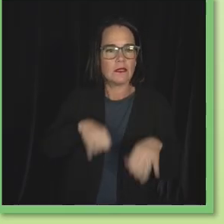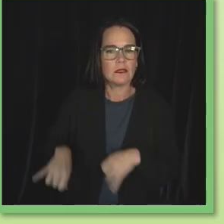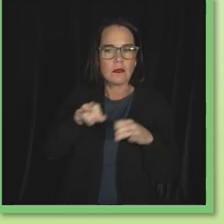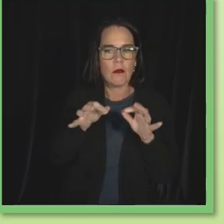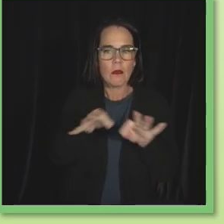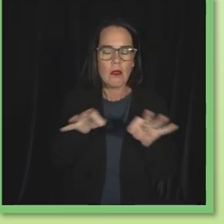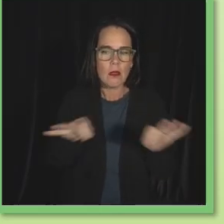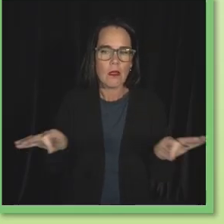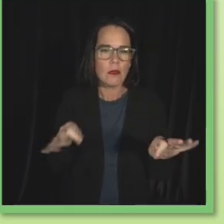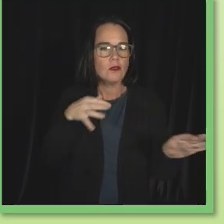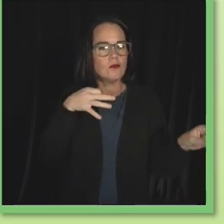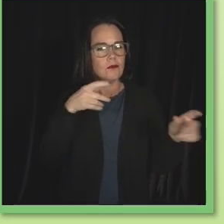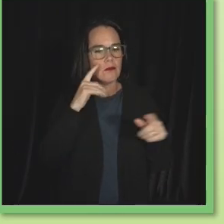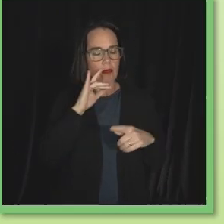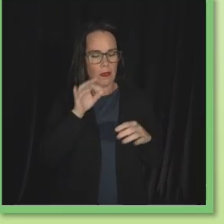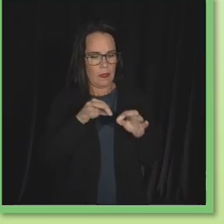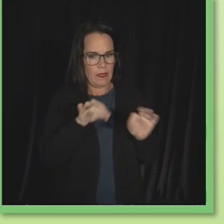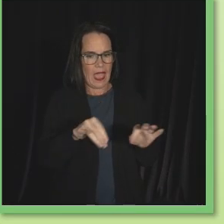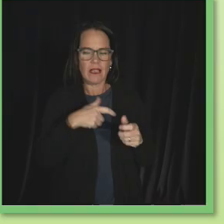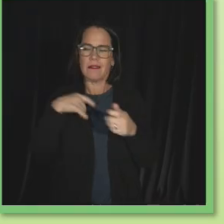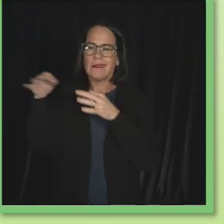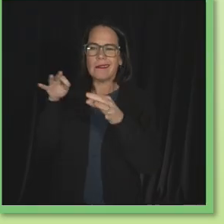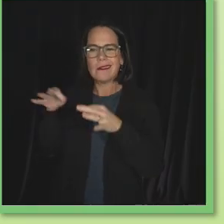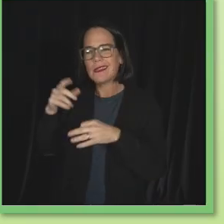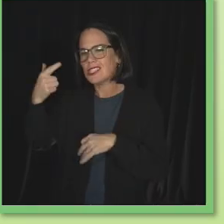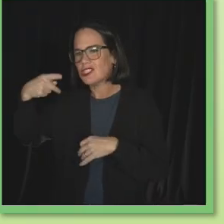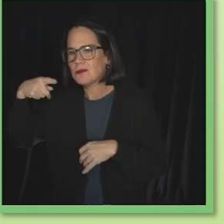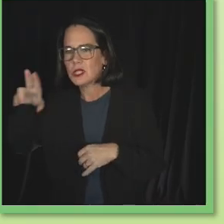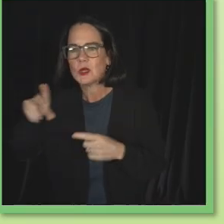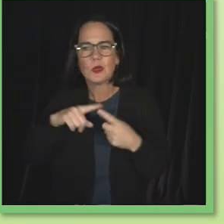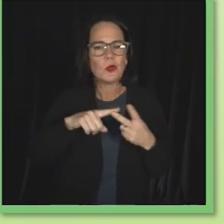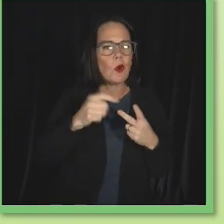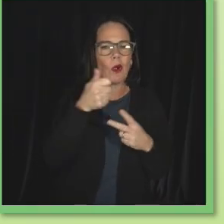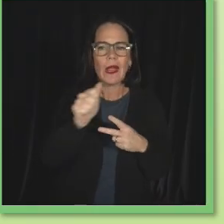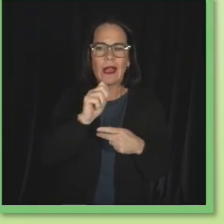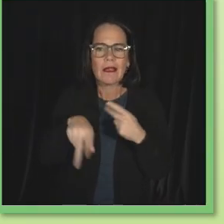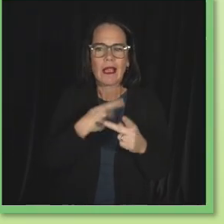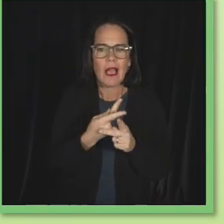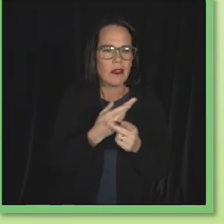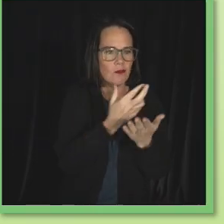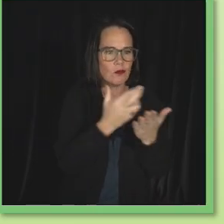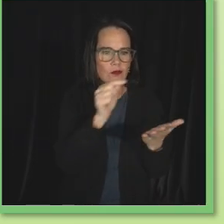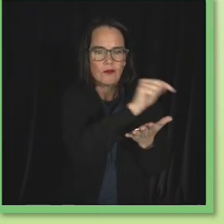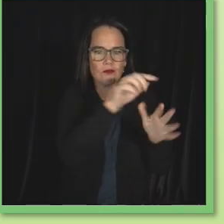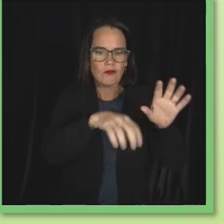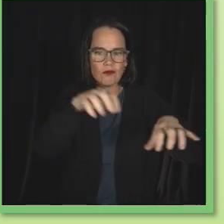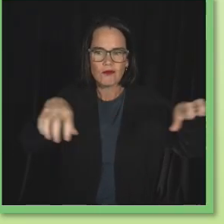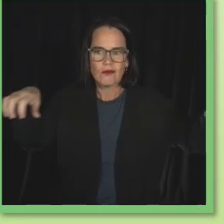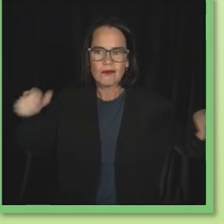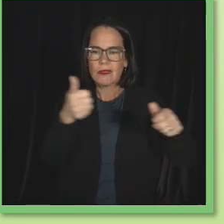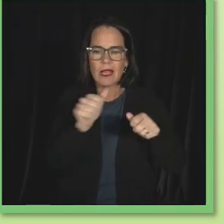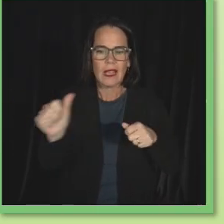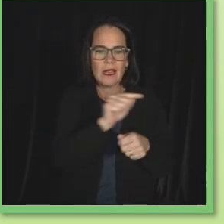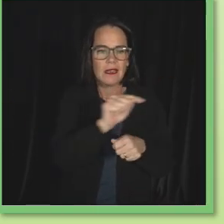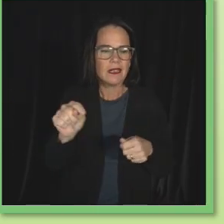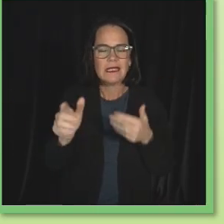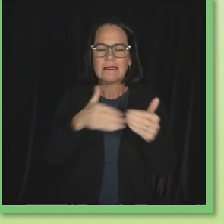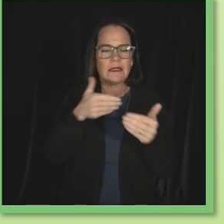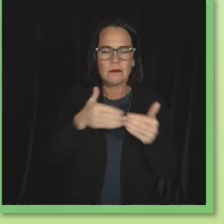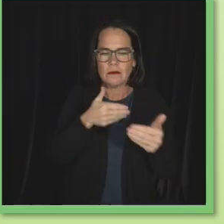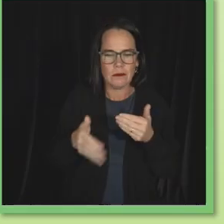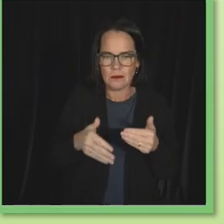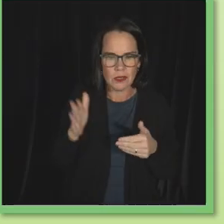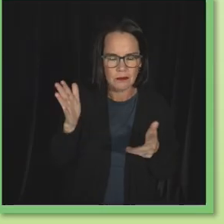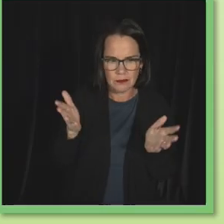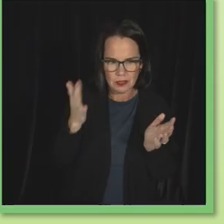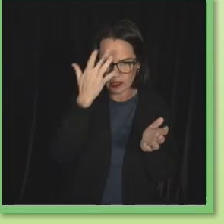describe and manage whether it's a GPU, any resource, whether it's GPU, SmartNIC, or secondary networks, or any kind